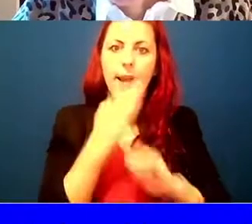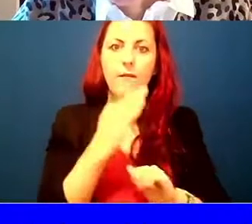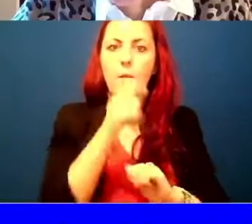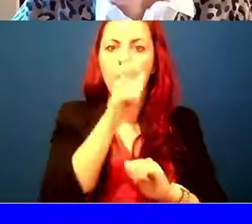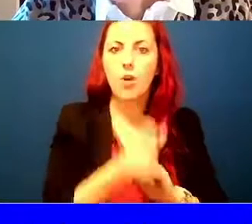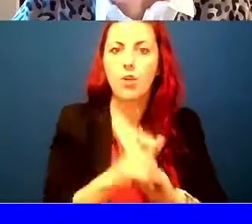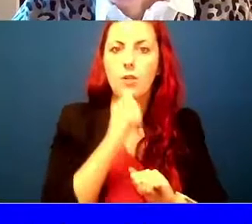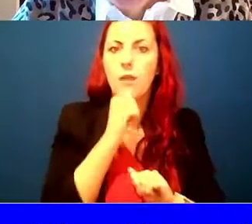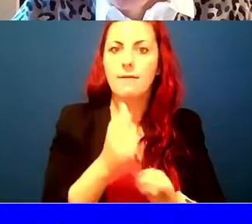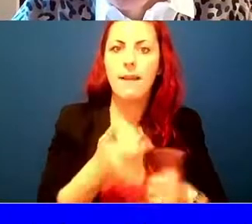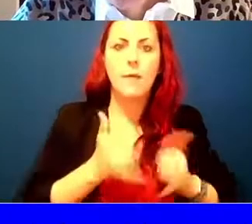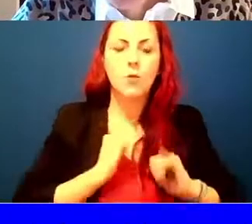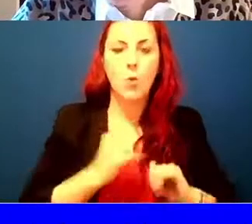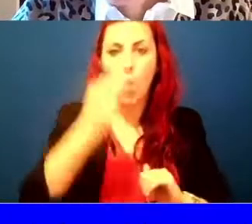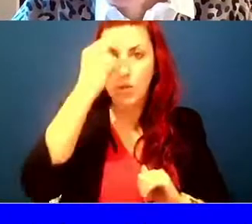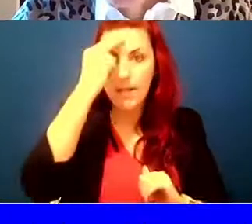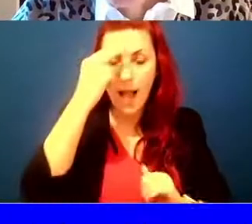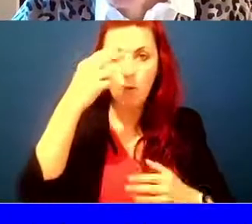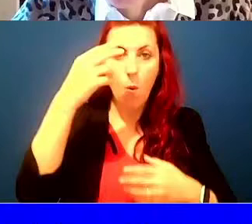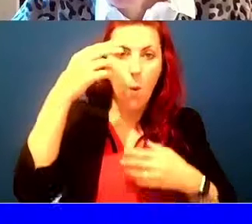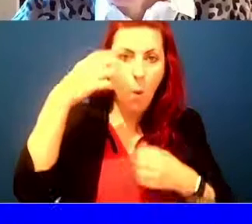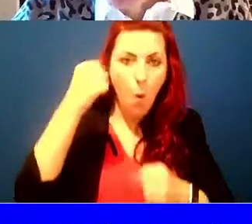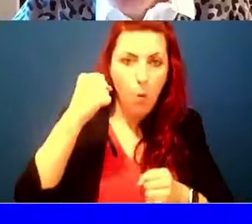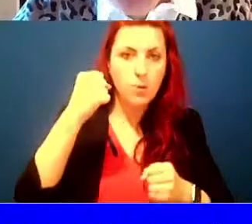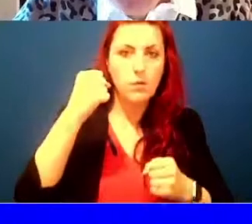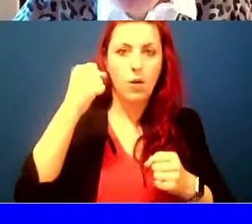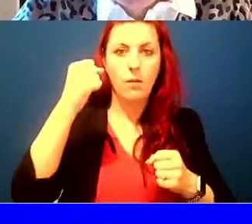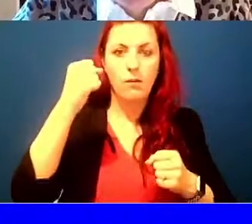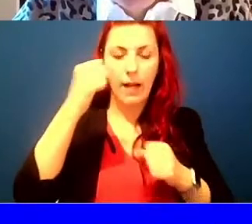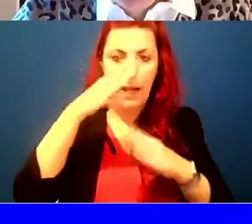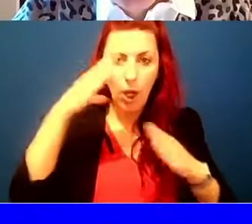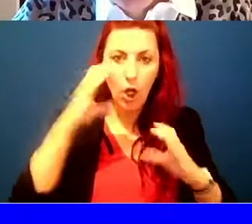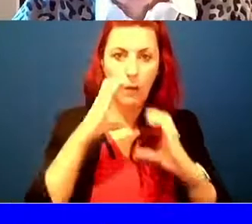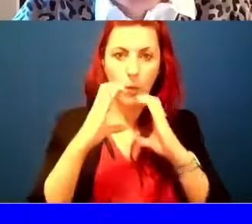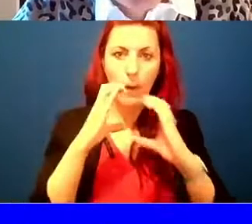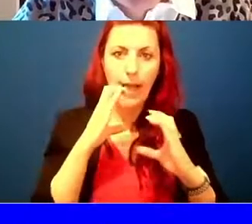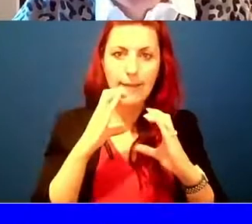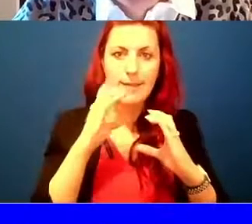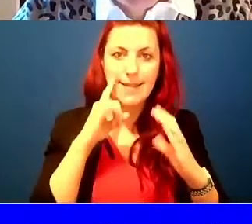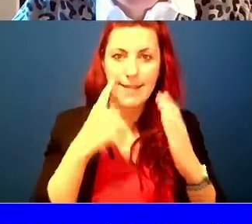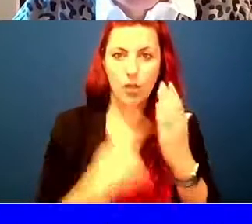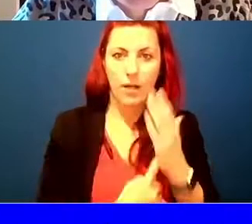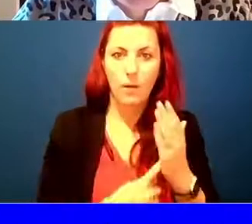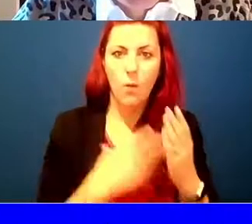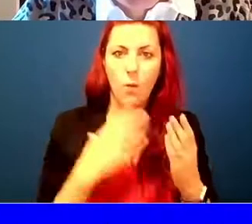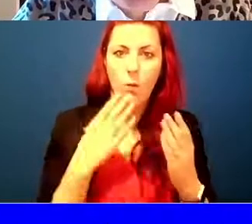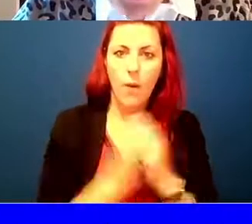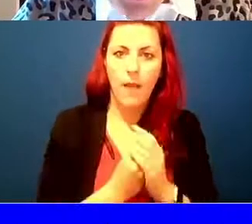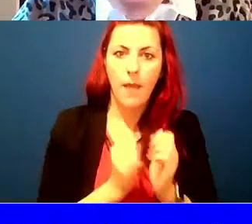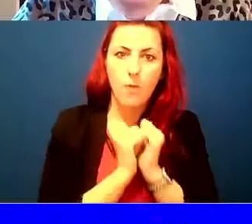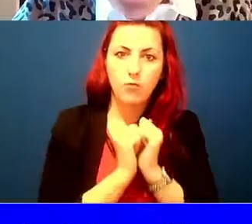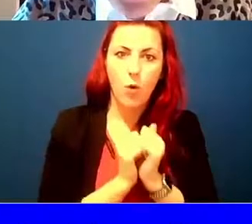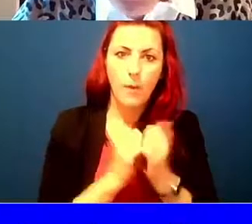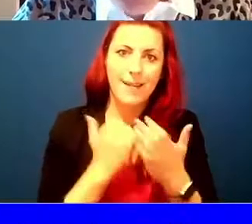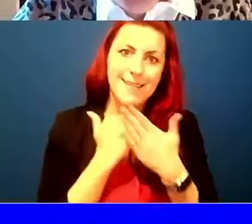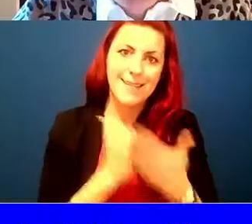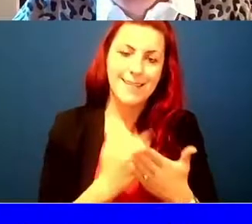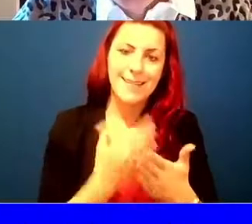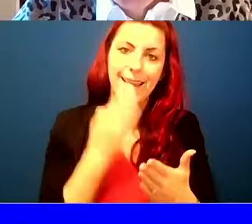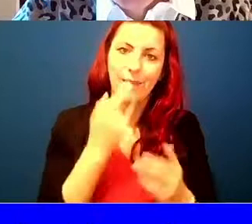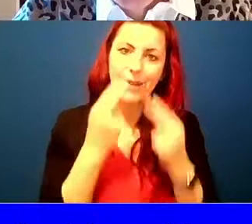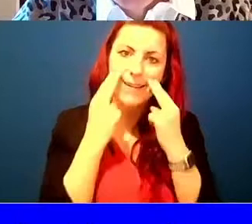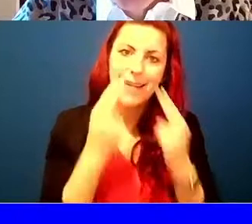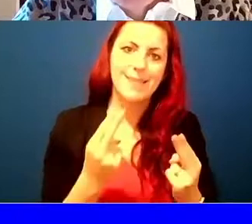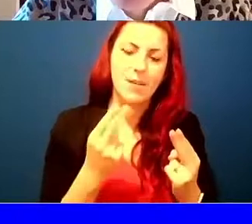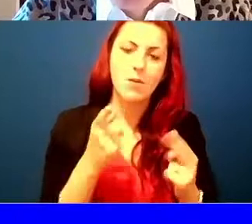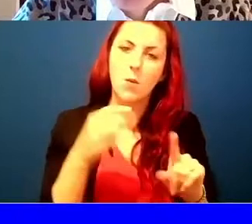to understand, retain, weigh up information, and communicate a decision with appropriate assistance if necessary. So it's